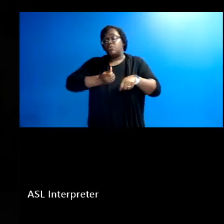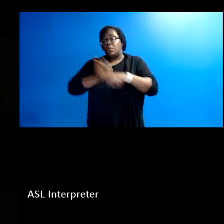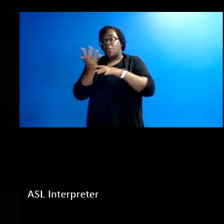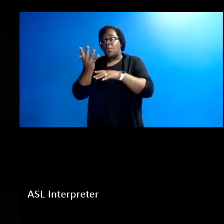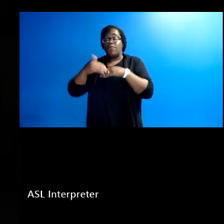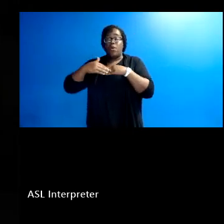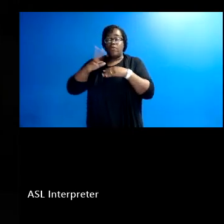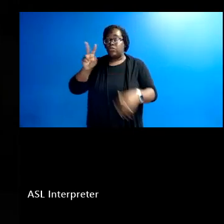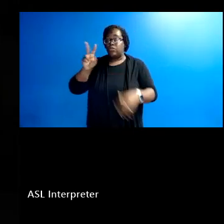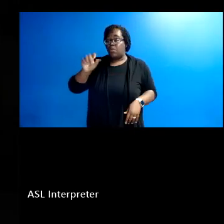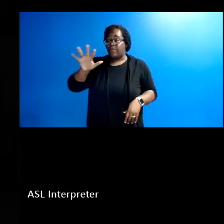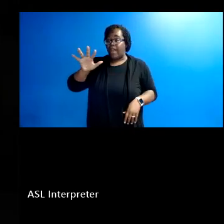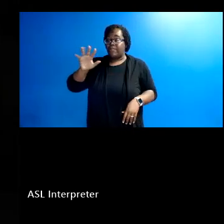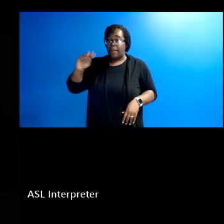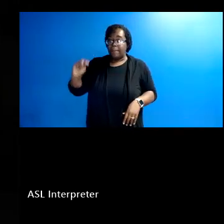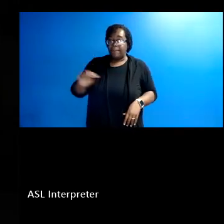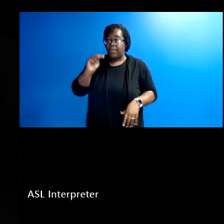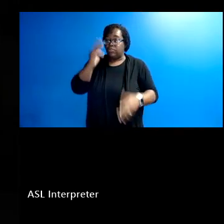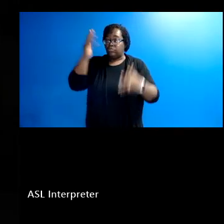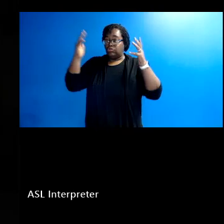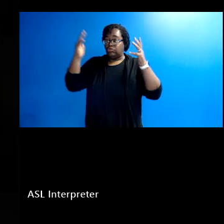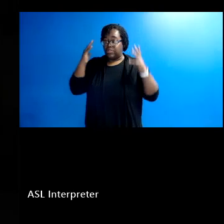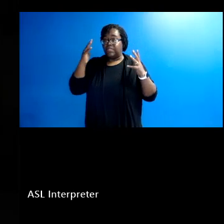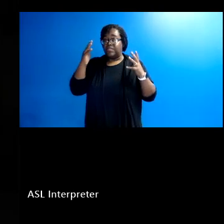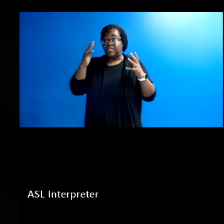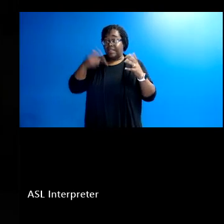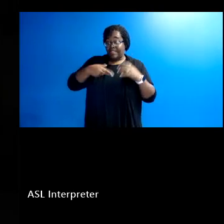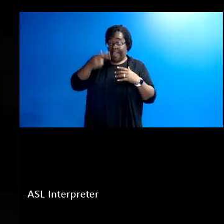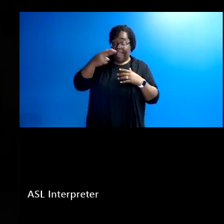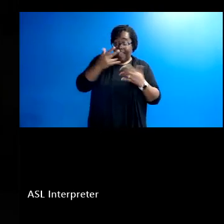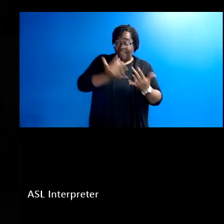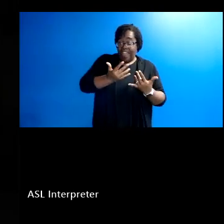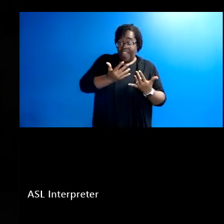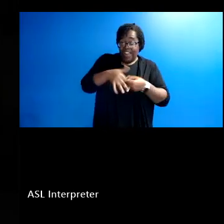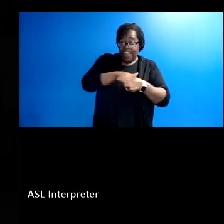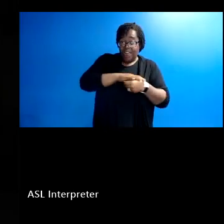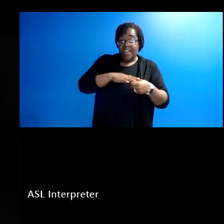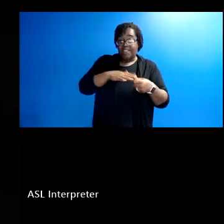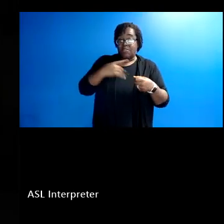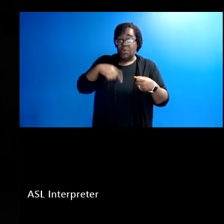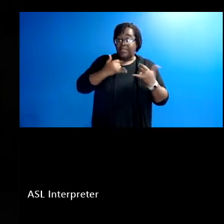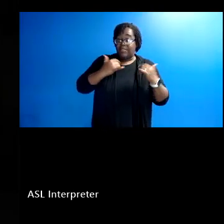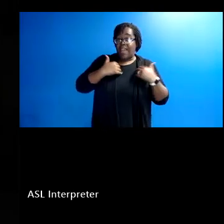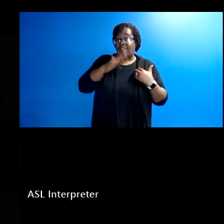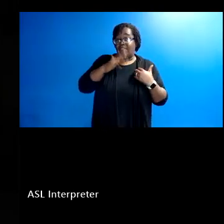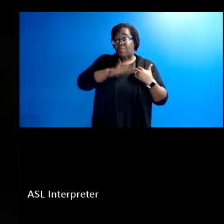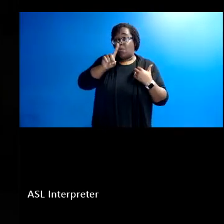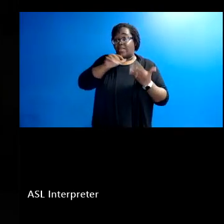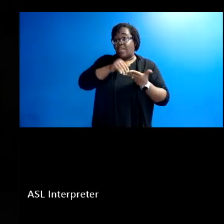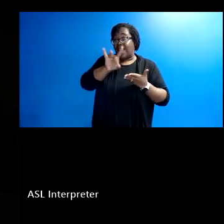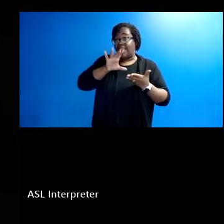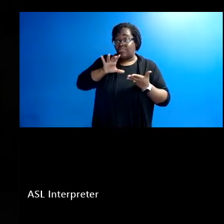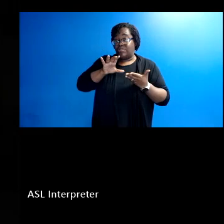high fire area, we're maintaining 800,000 trees. So that means on average, every tree has been trimmed about 3 times